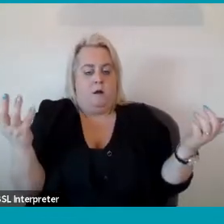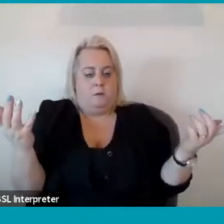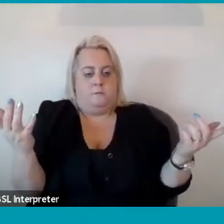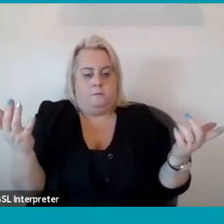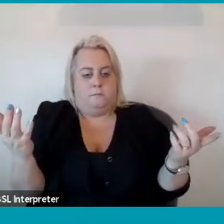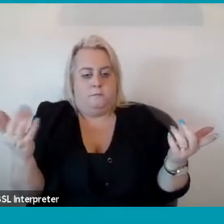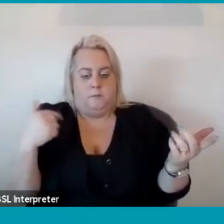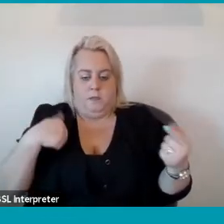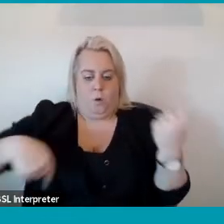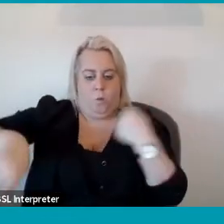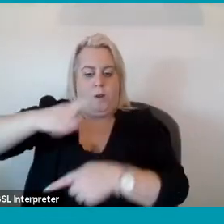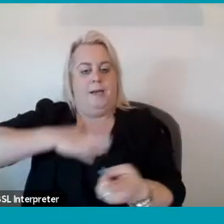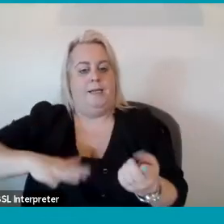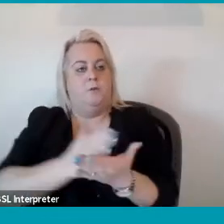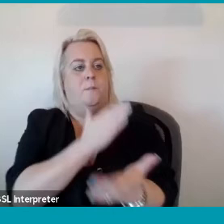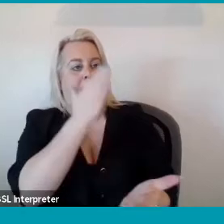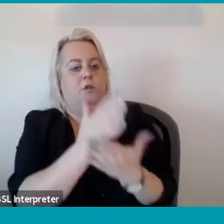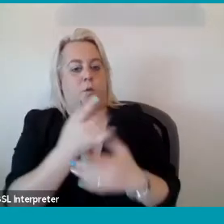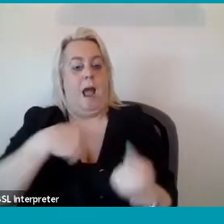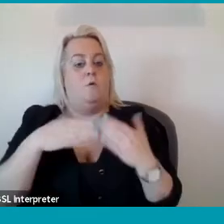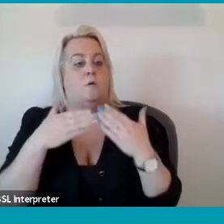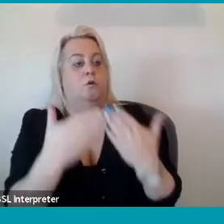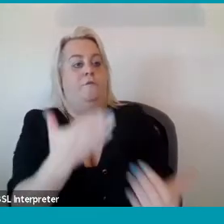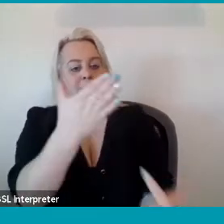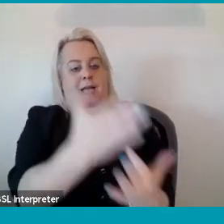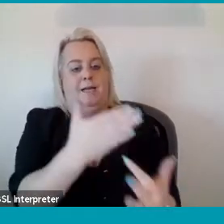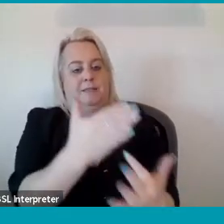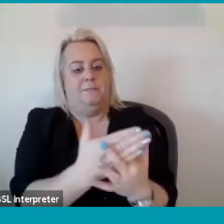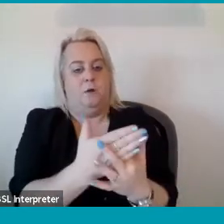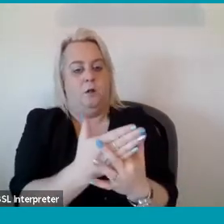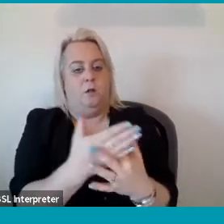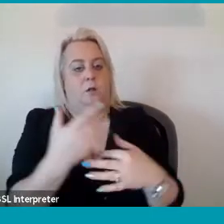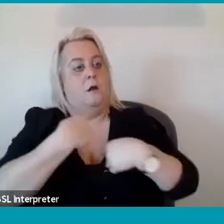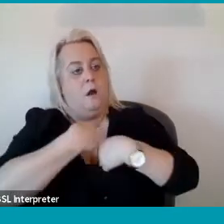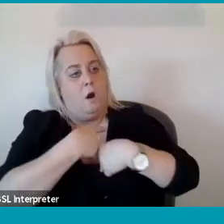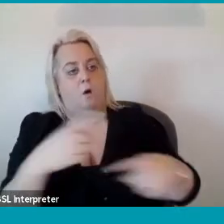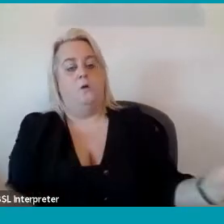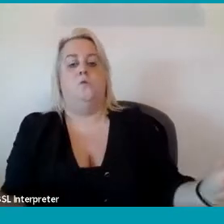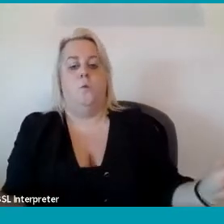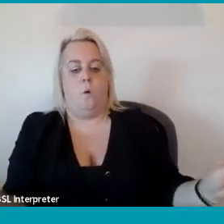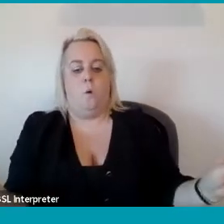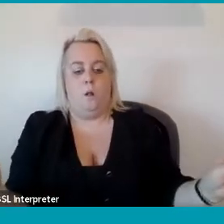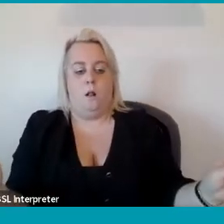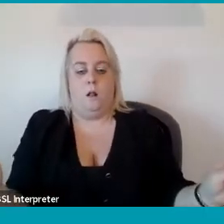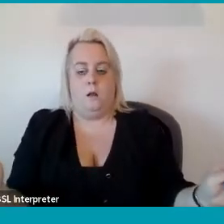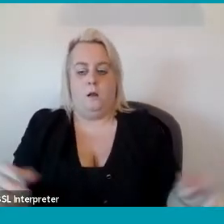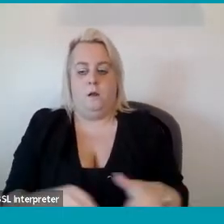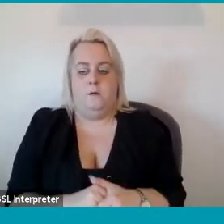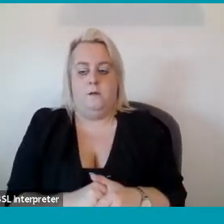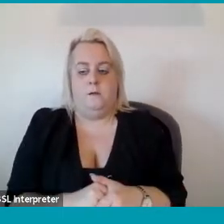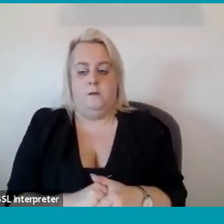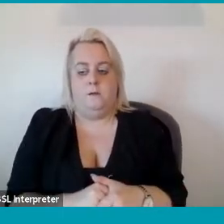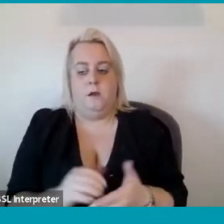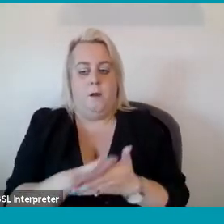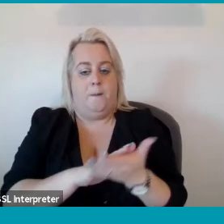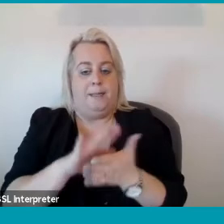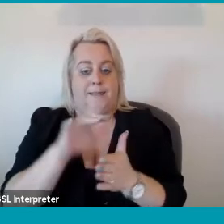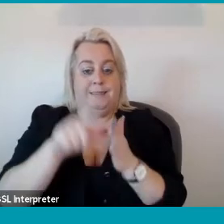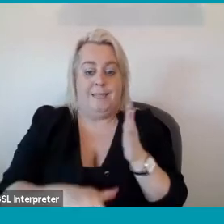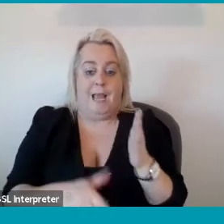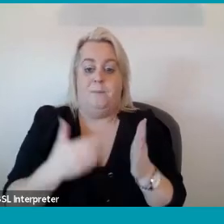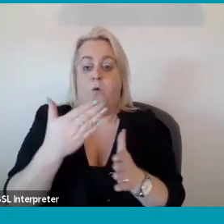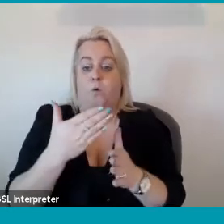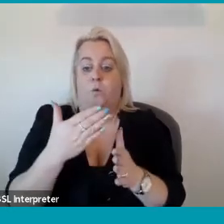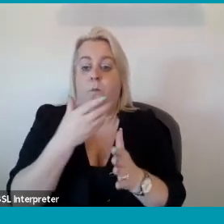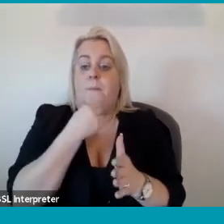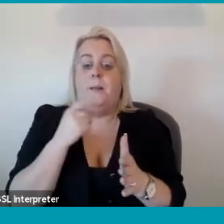that the services we provide are accessible to everyone. So it makes sense to have disabled people working within